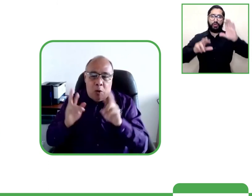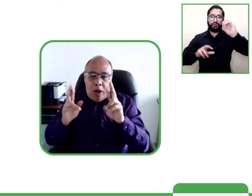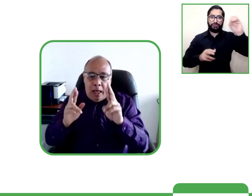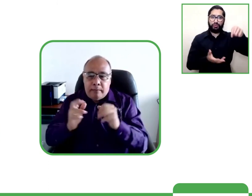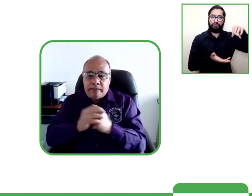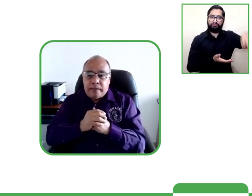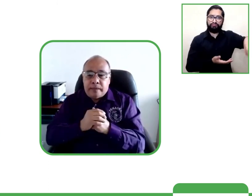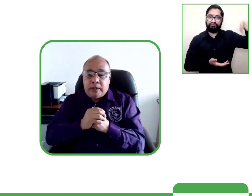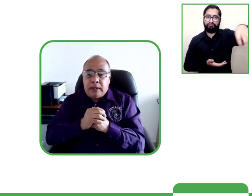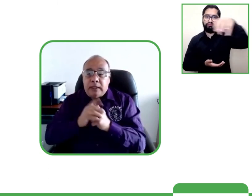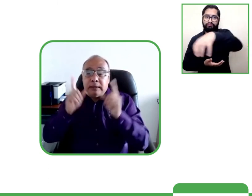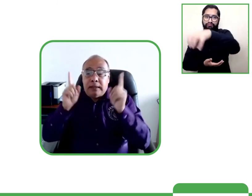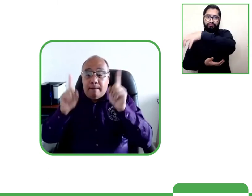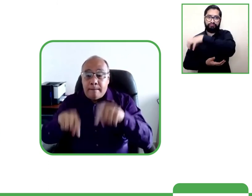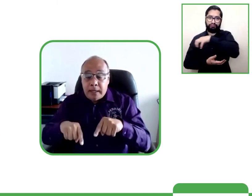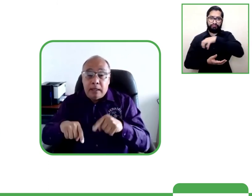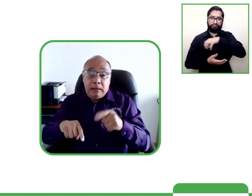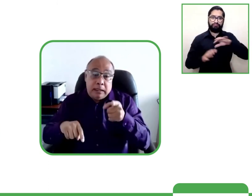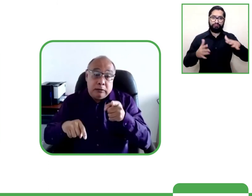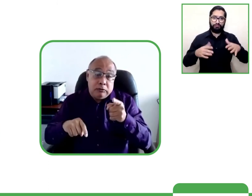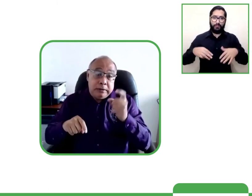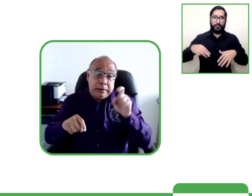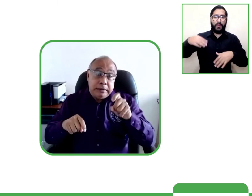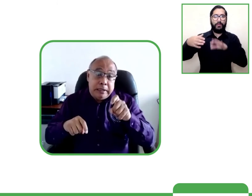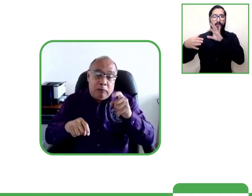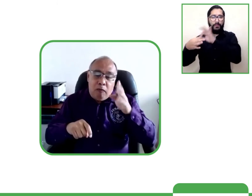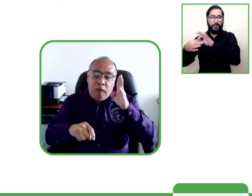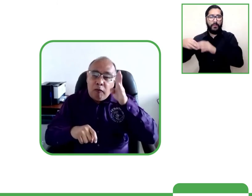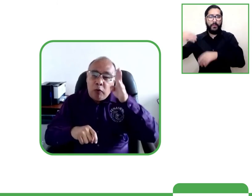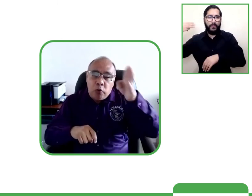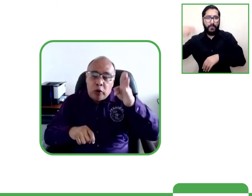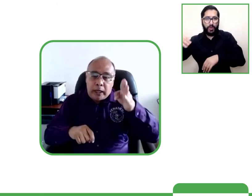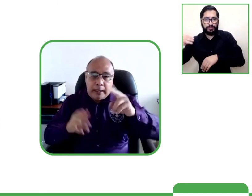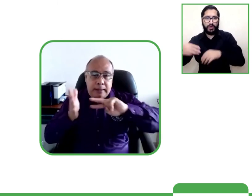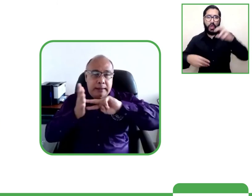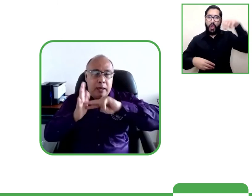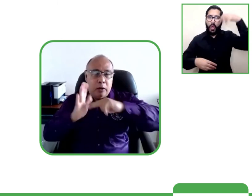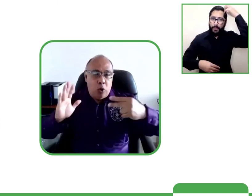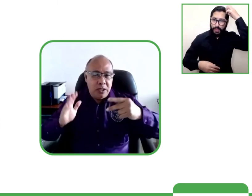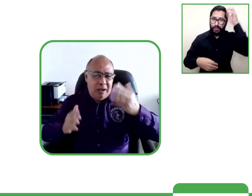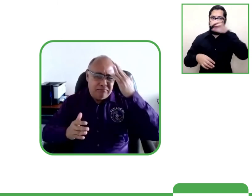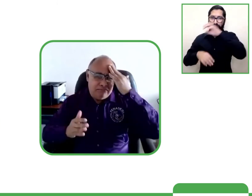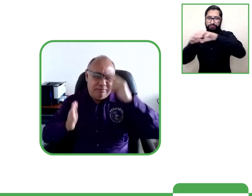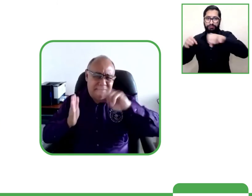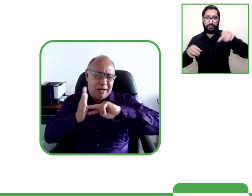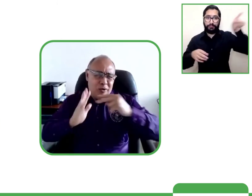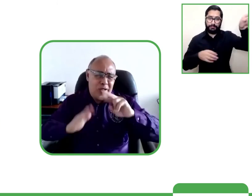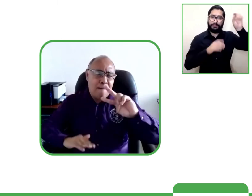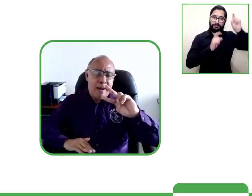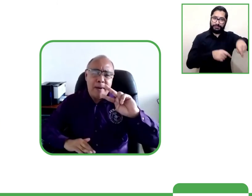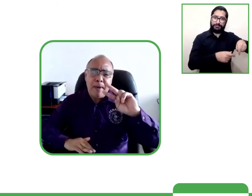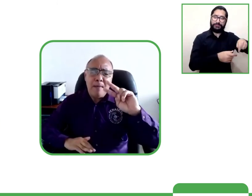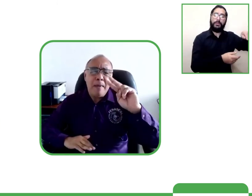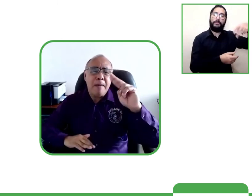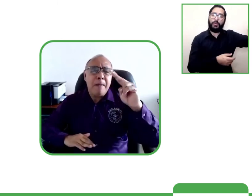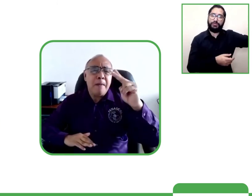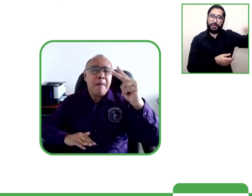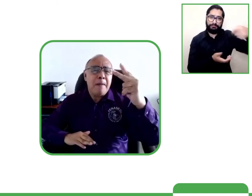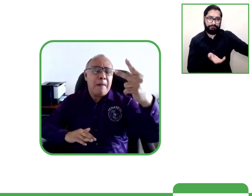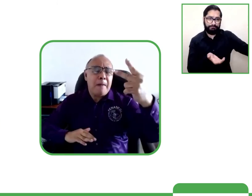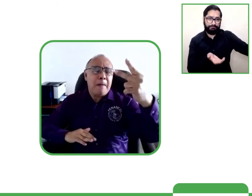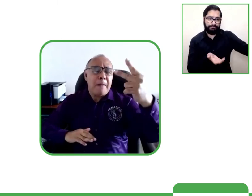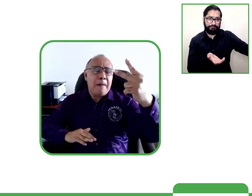have 1,000, and the goal is to reach all of these municipalities, so we have total coverage in the